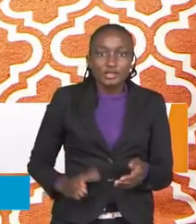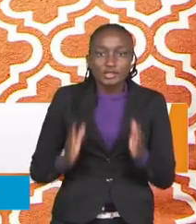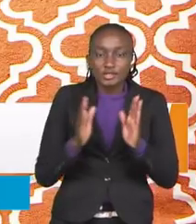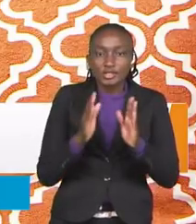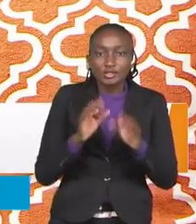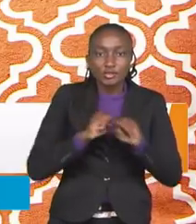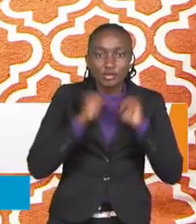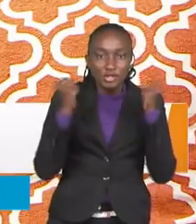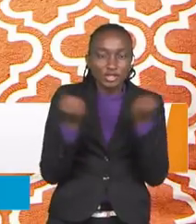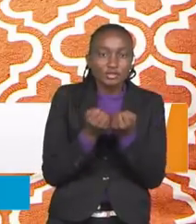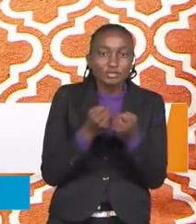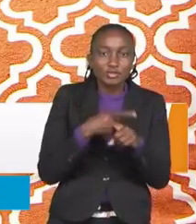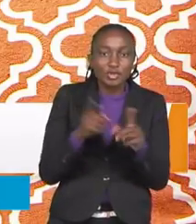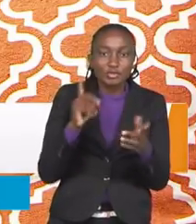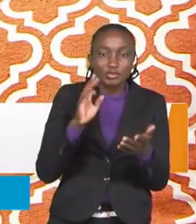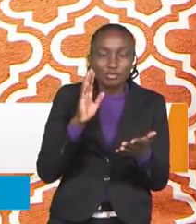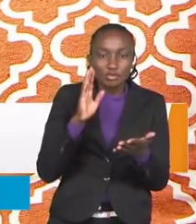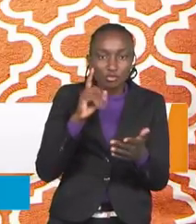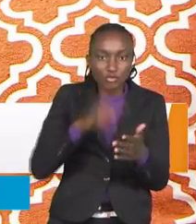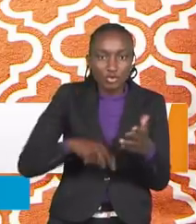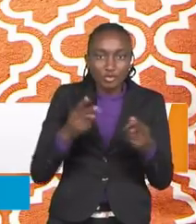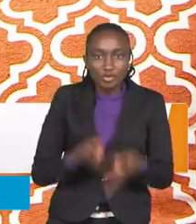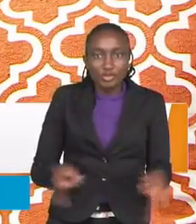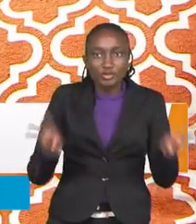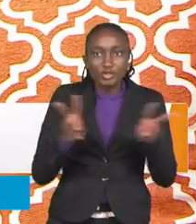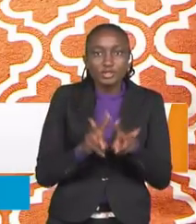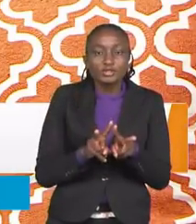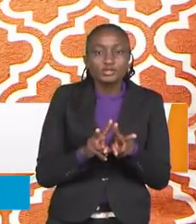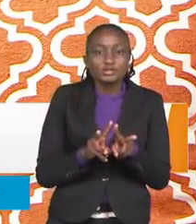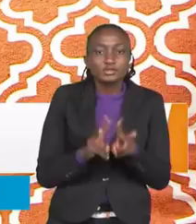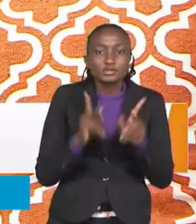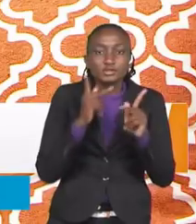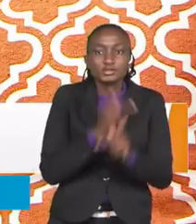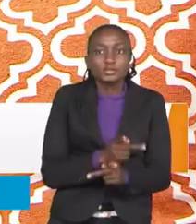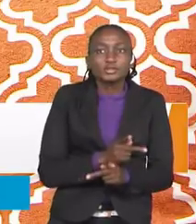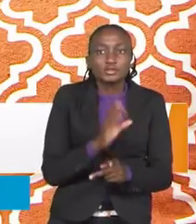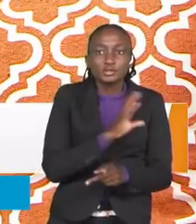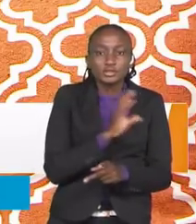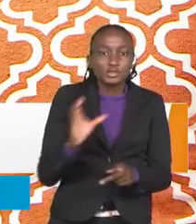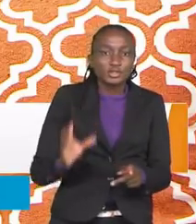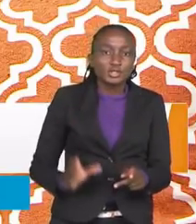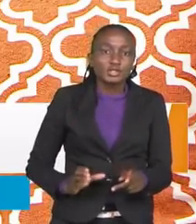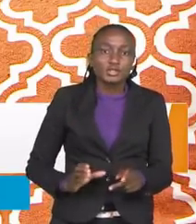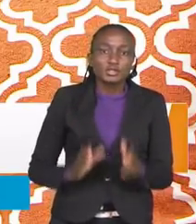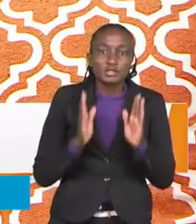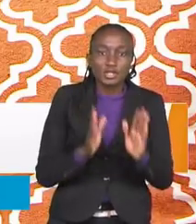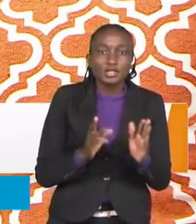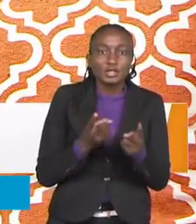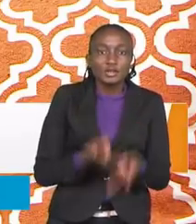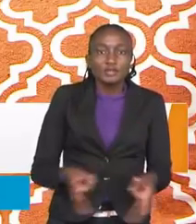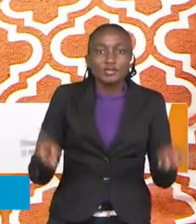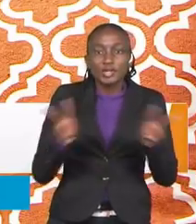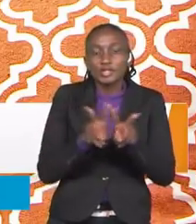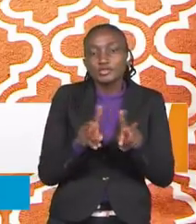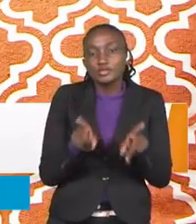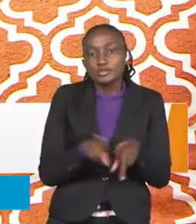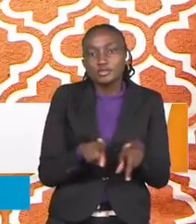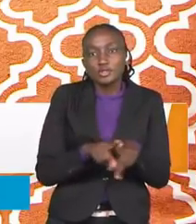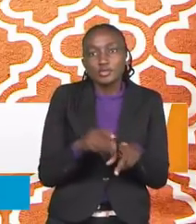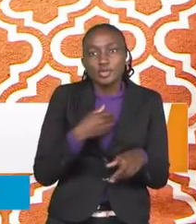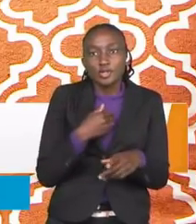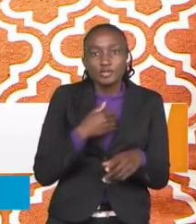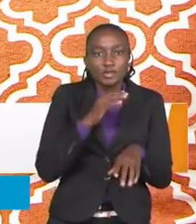of what we value is upholding Christian values, but also being